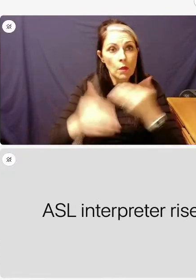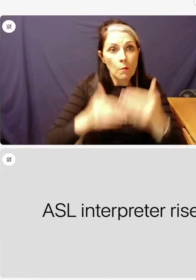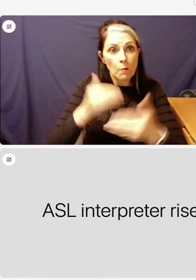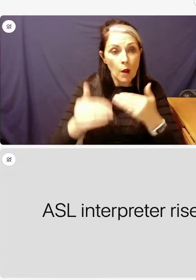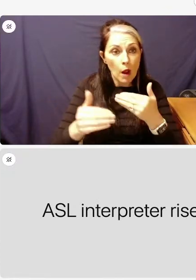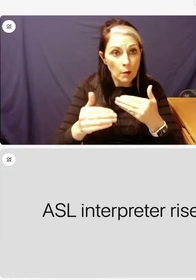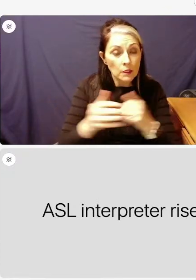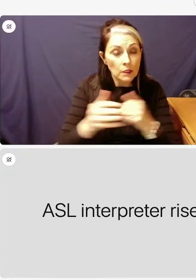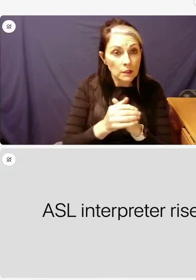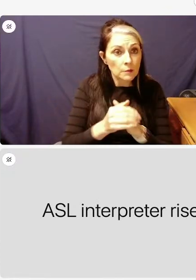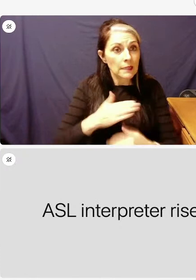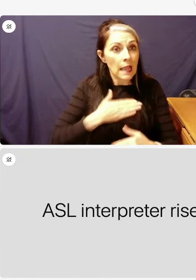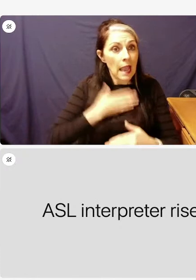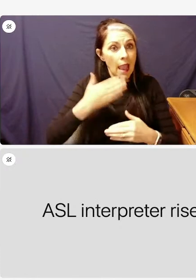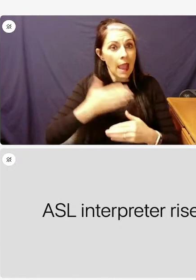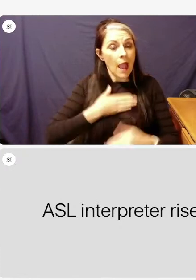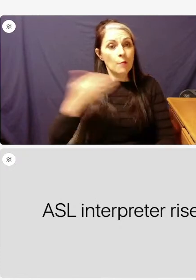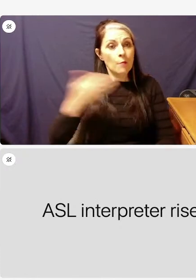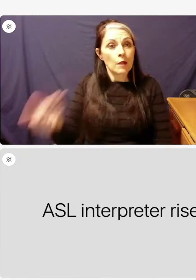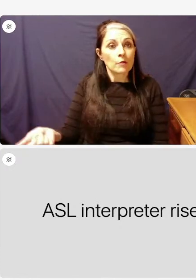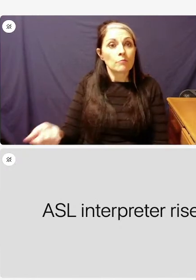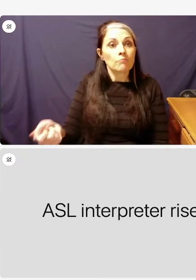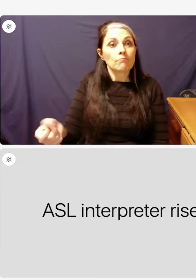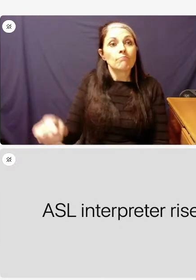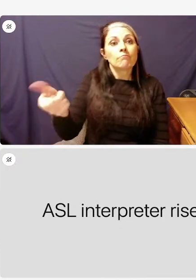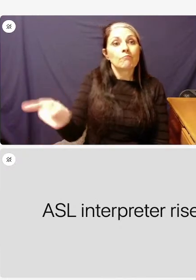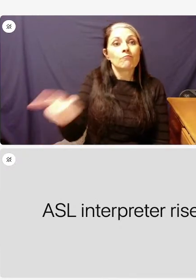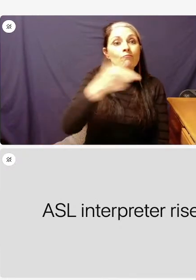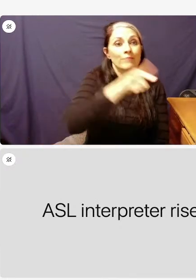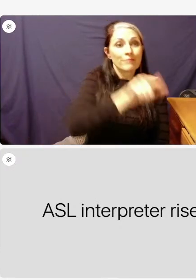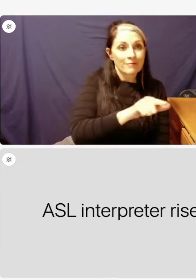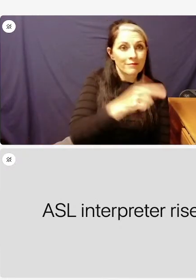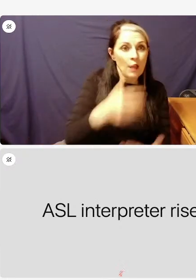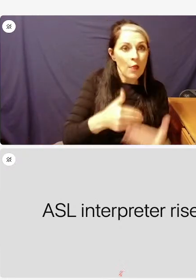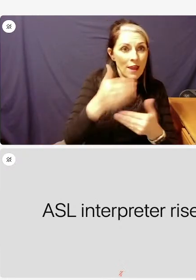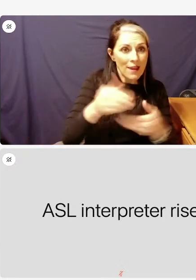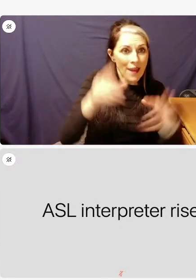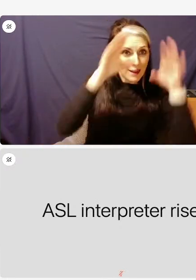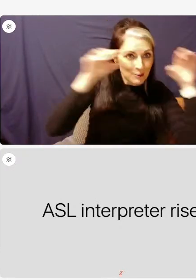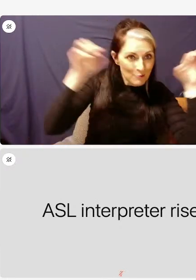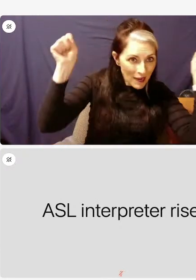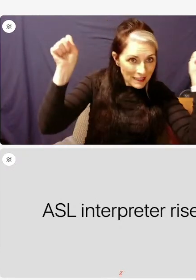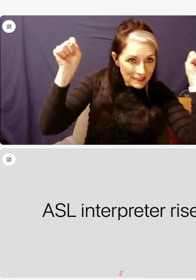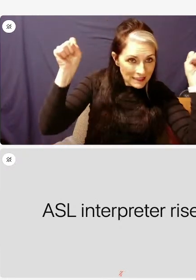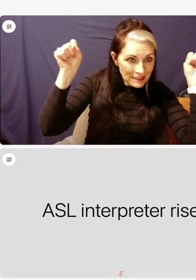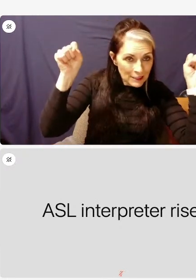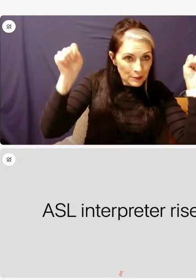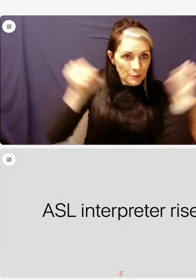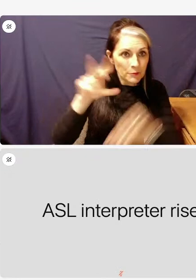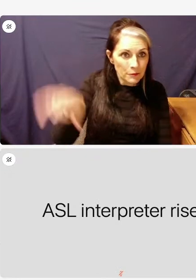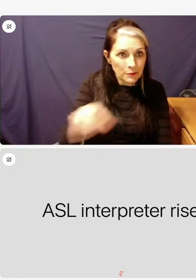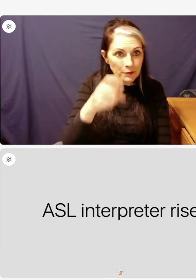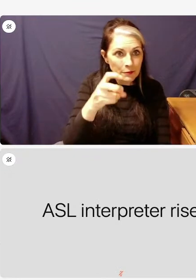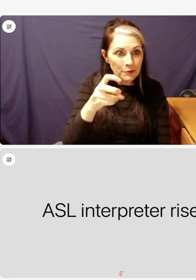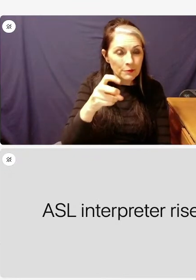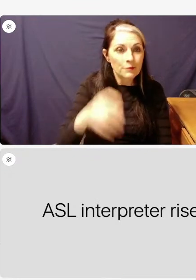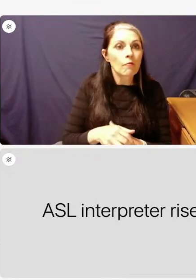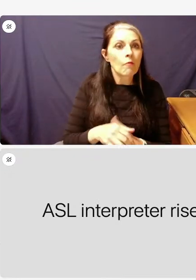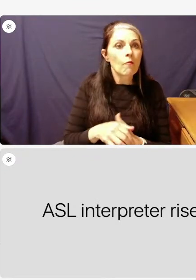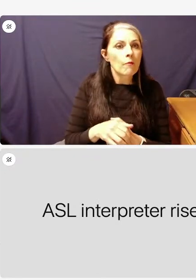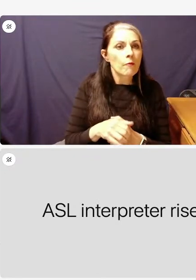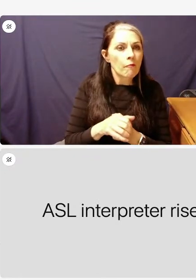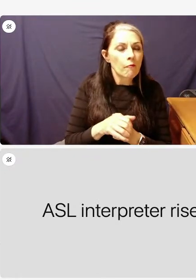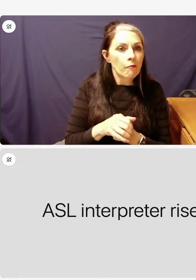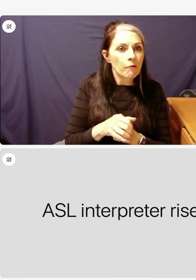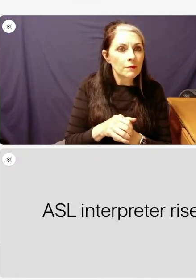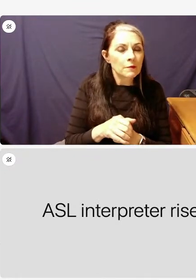president um and on that note and this is just uh i just wanted to take a moment to thank my colleagues for the opportunity and the privilege to